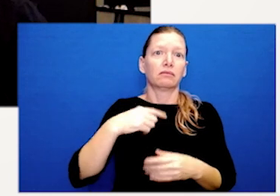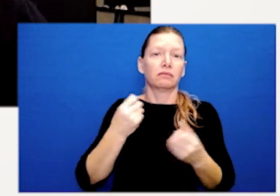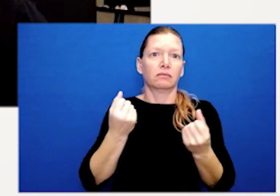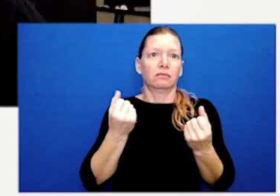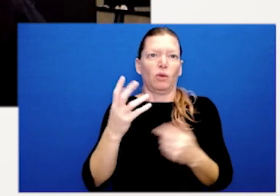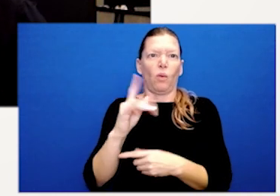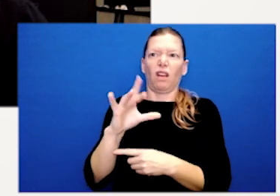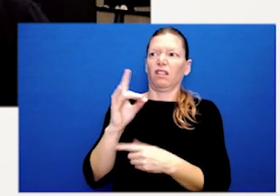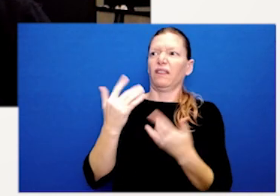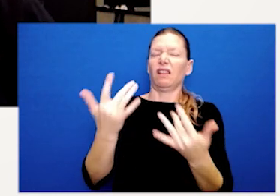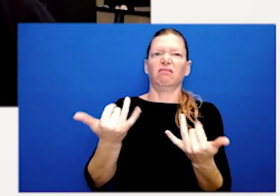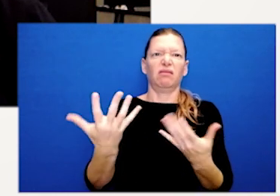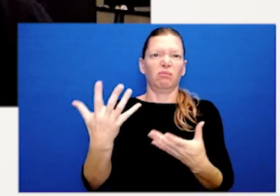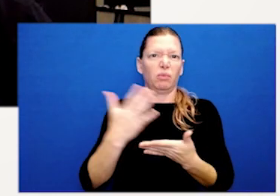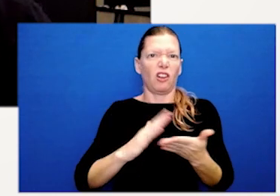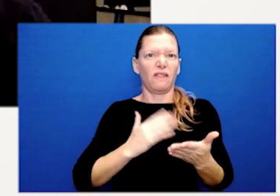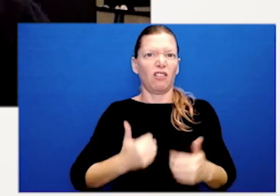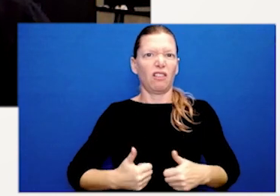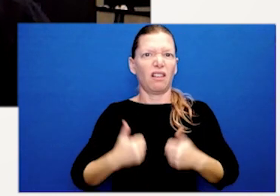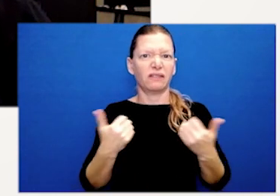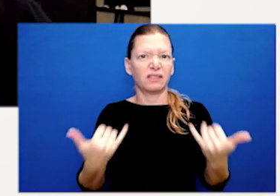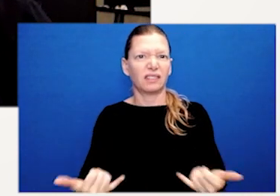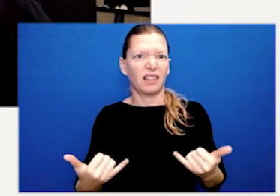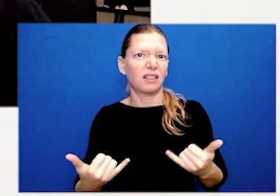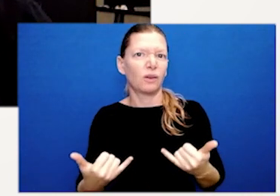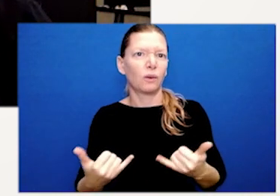do. Wildfires are just so much part of our lives now.